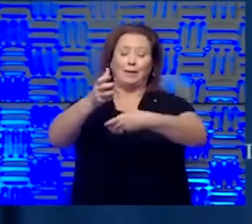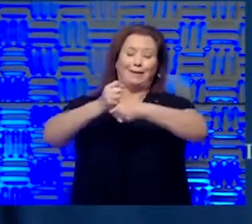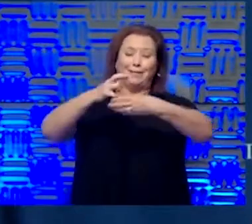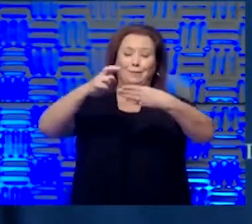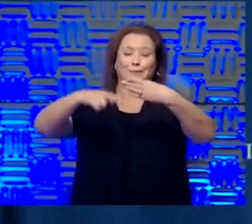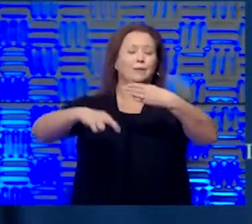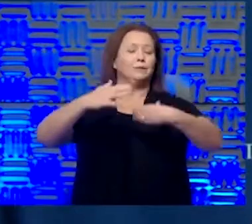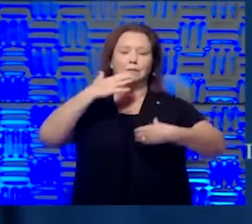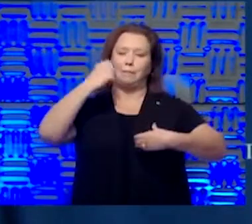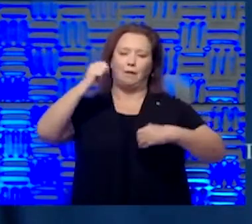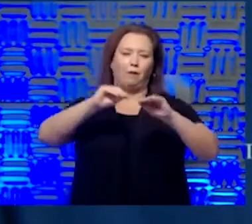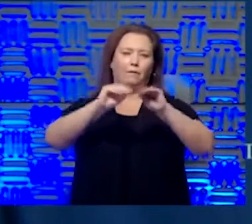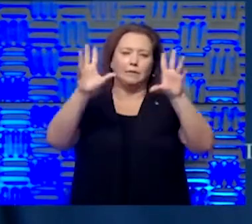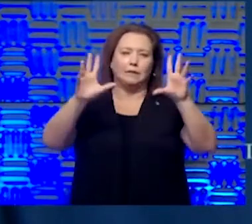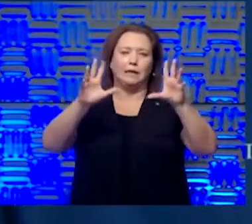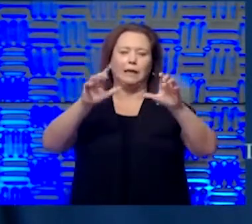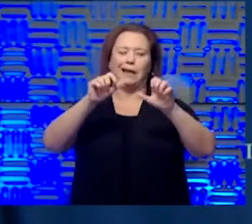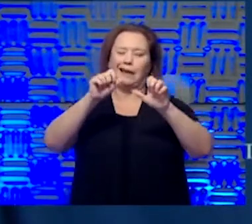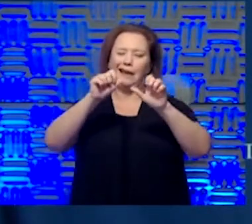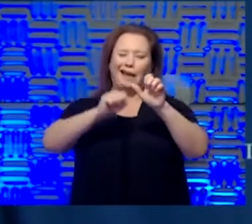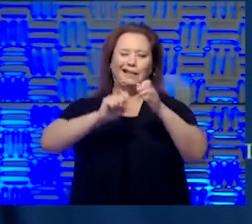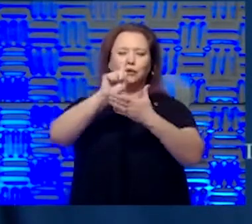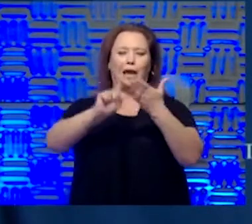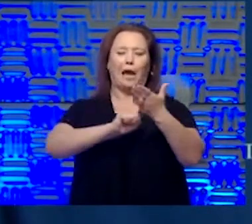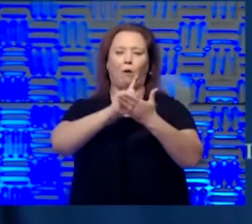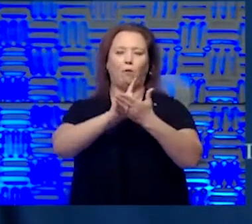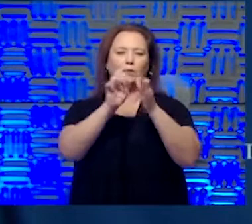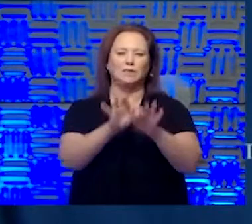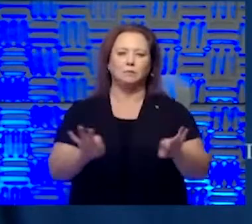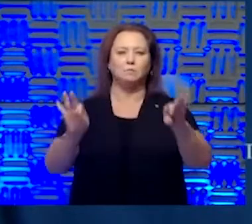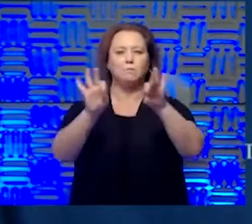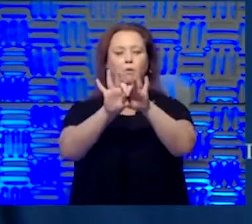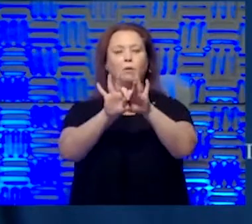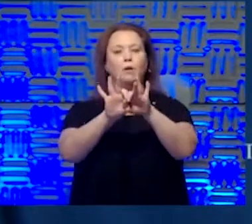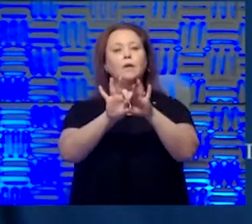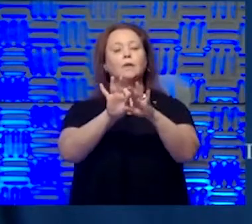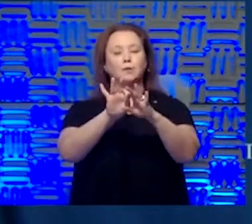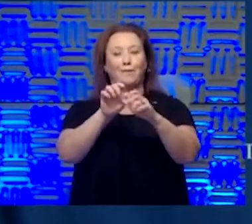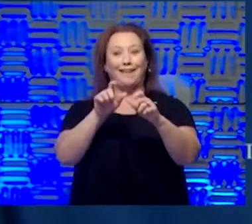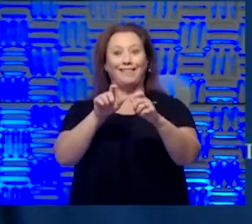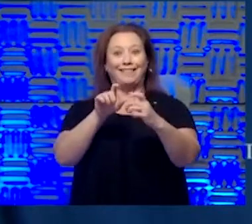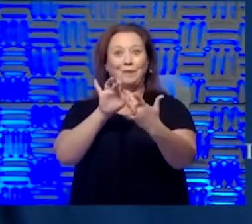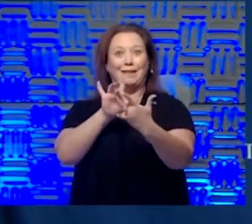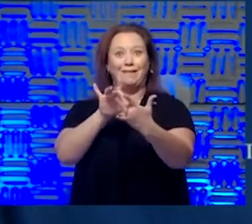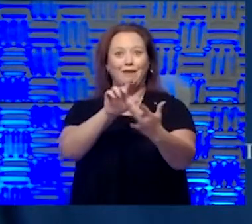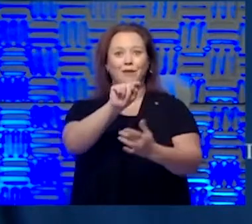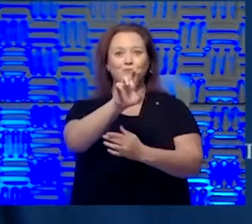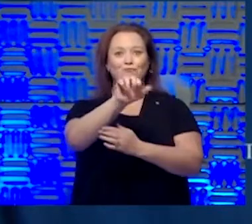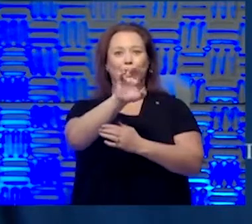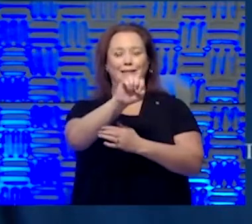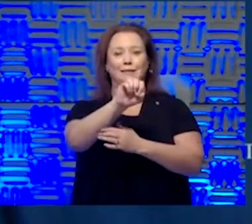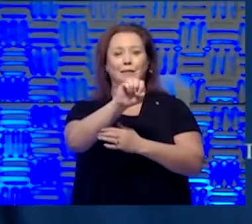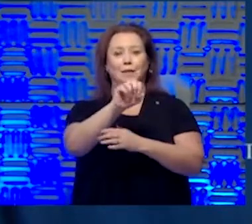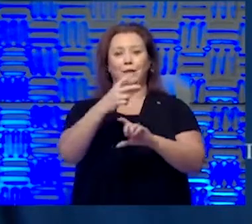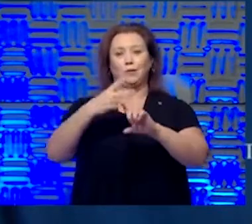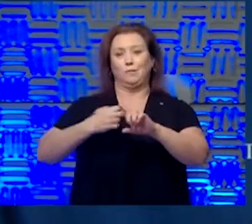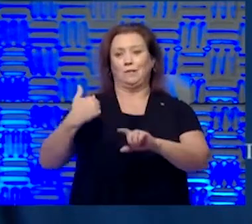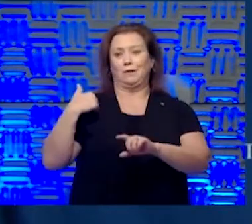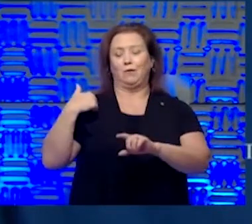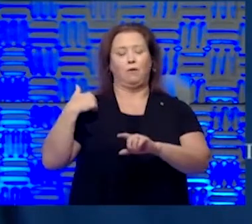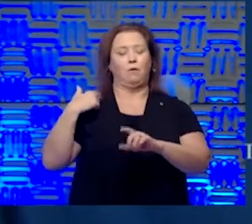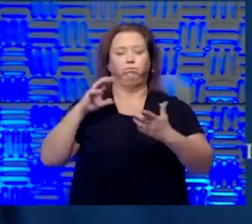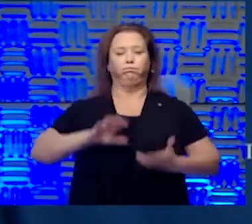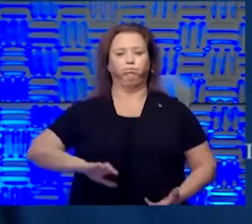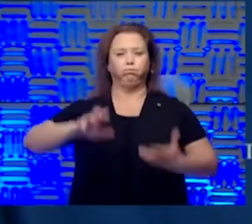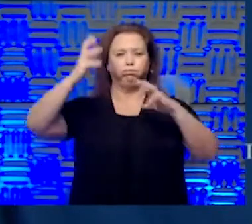So every hour honestly counts because we can start to do that contact tracing work. 2 months ago, it was a